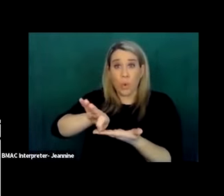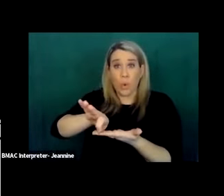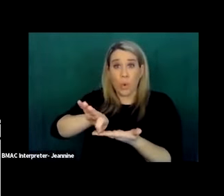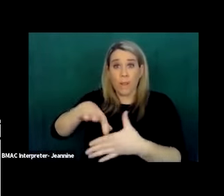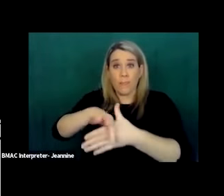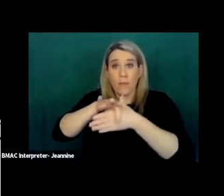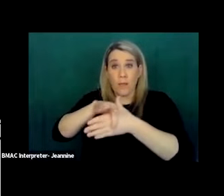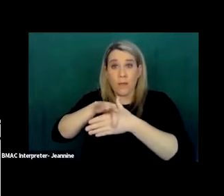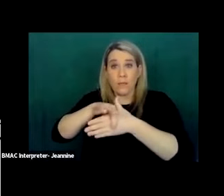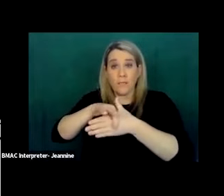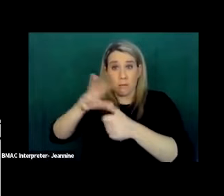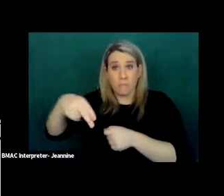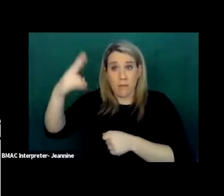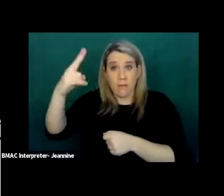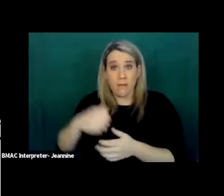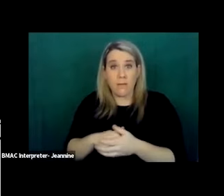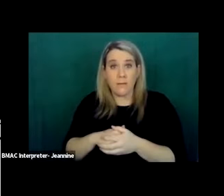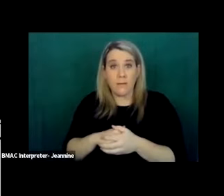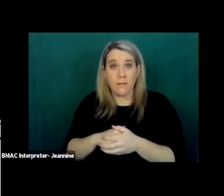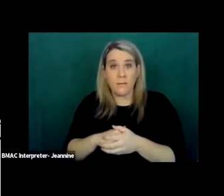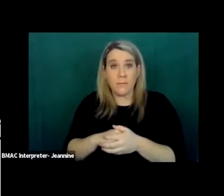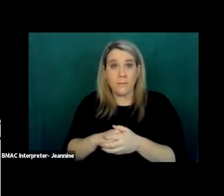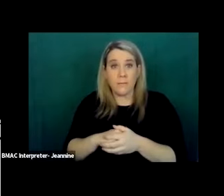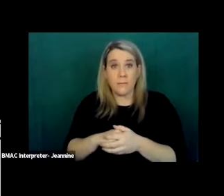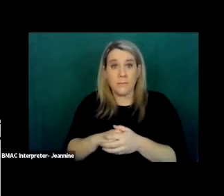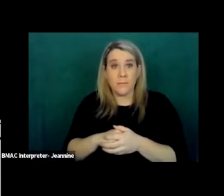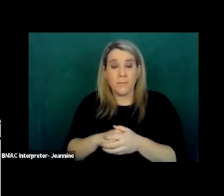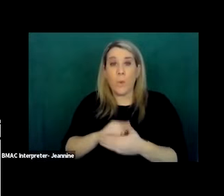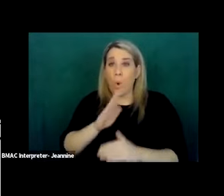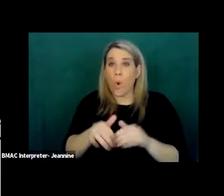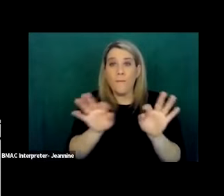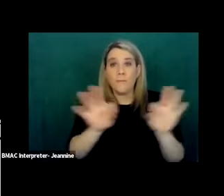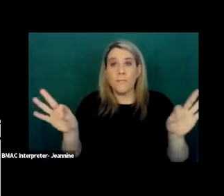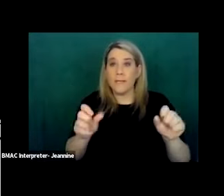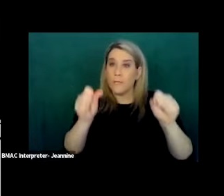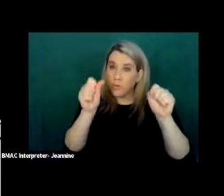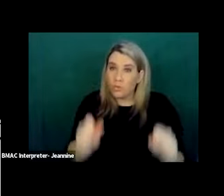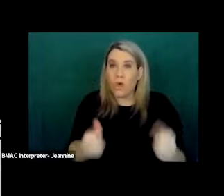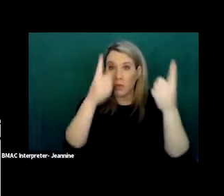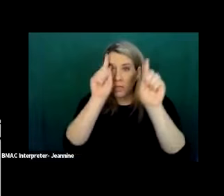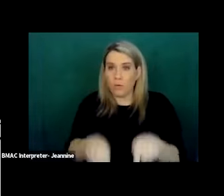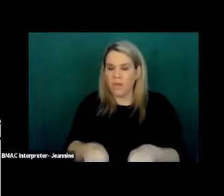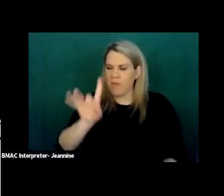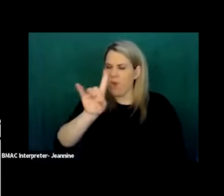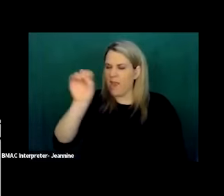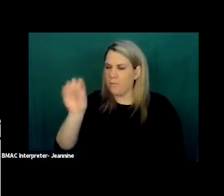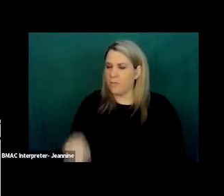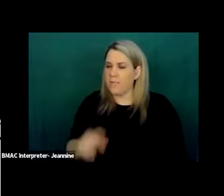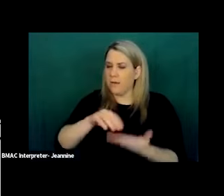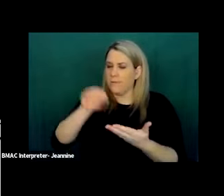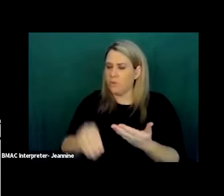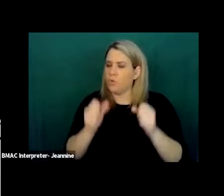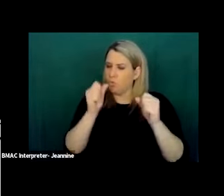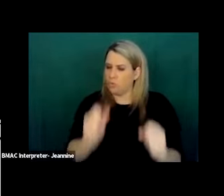content high. They all stated that they strongly agreed, about 80% of the students strongly agreed